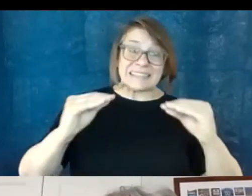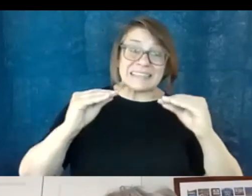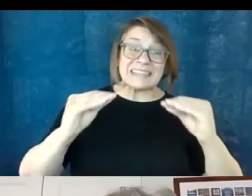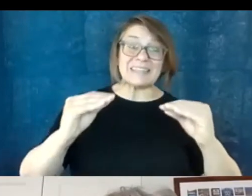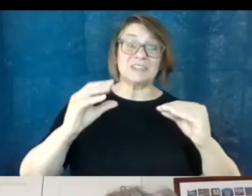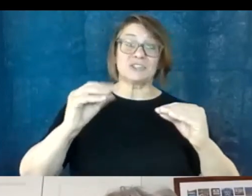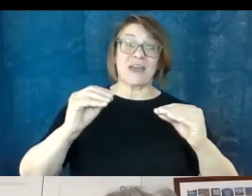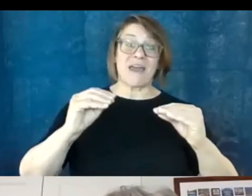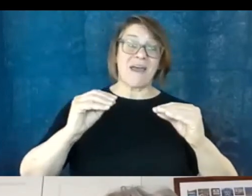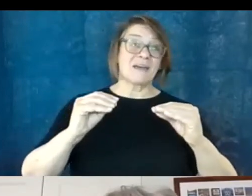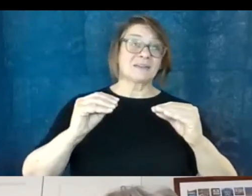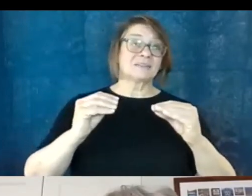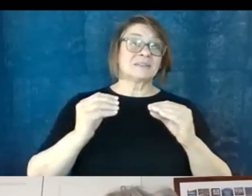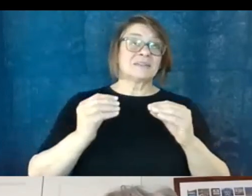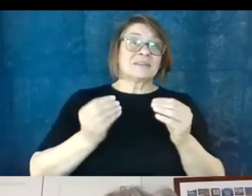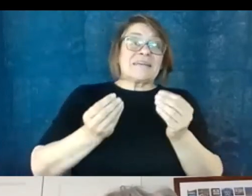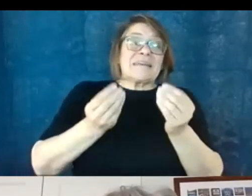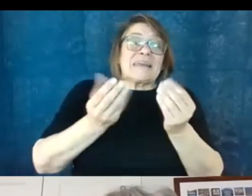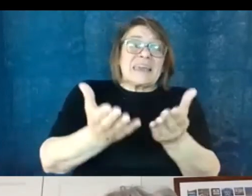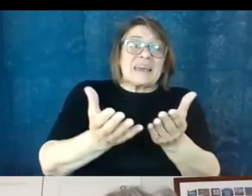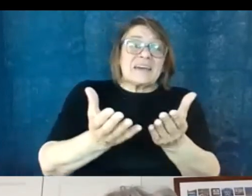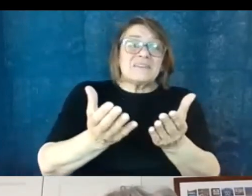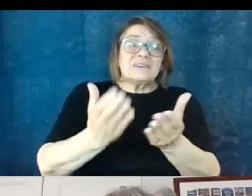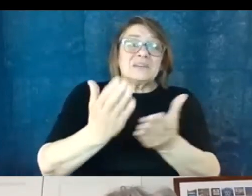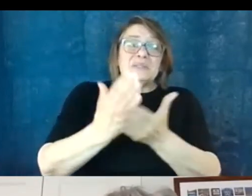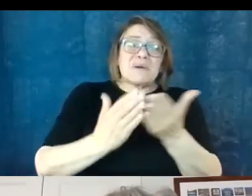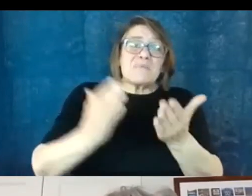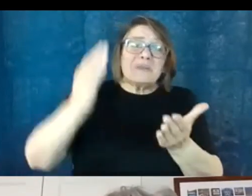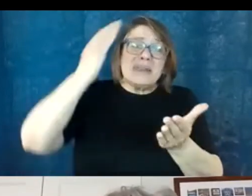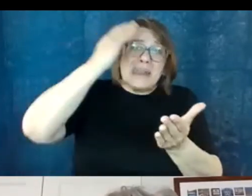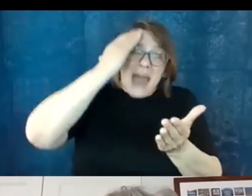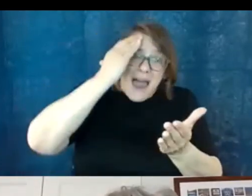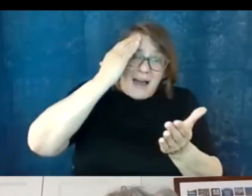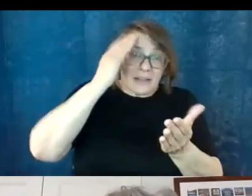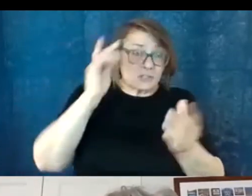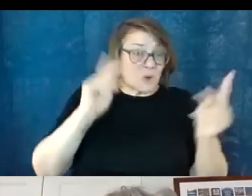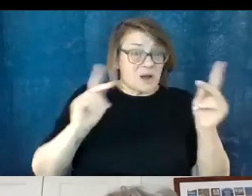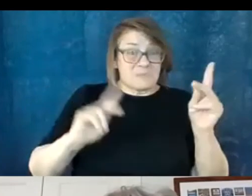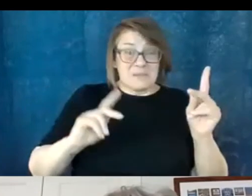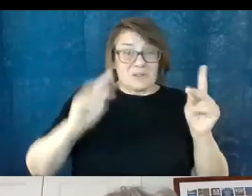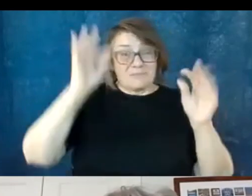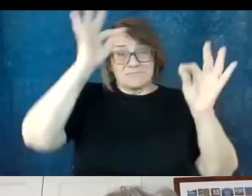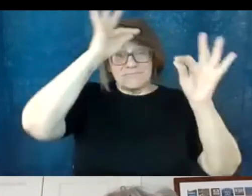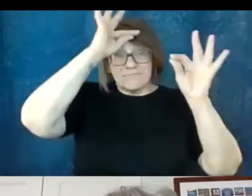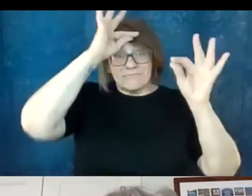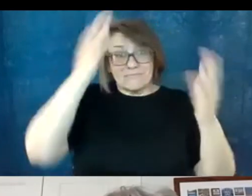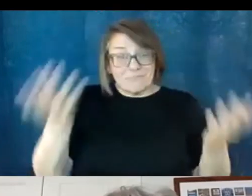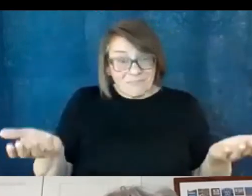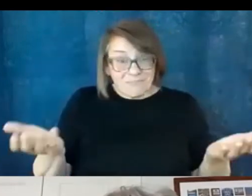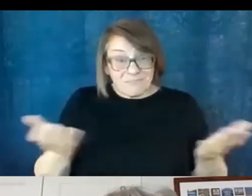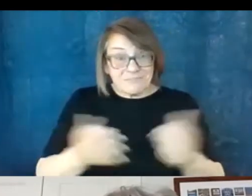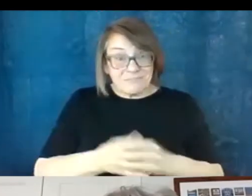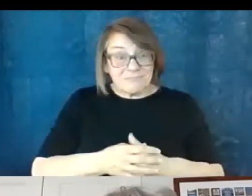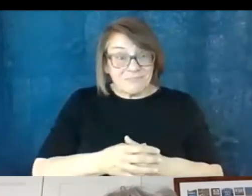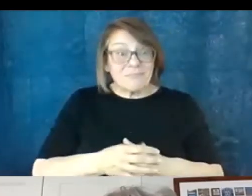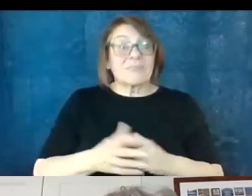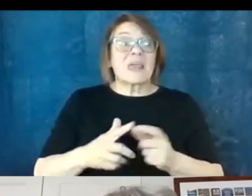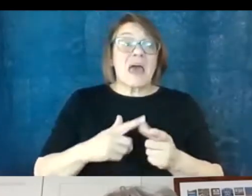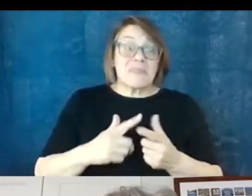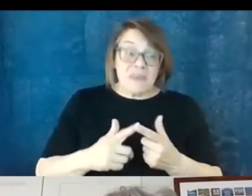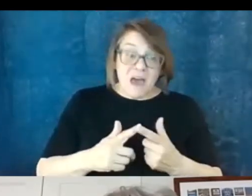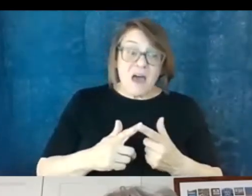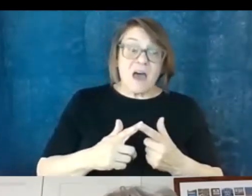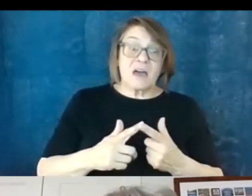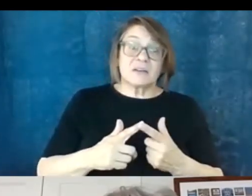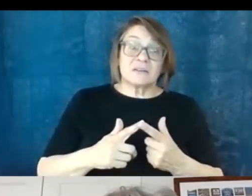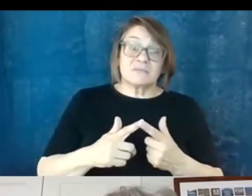to give some insight where insight may not be there. And then as, you